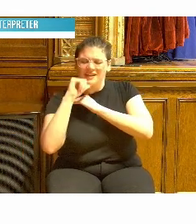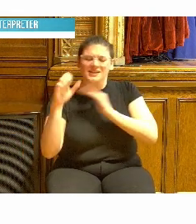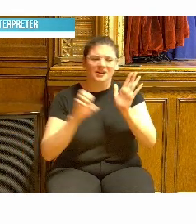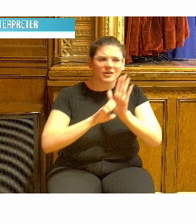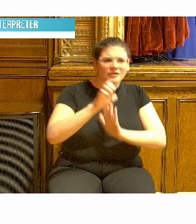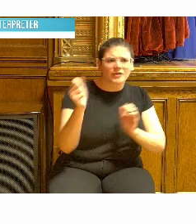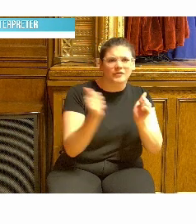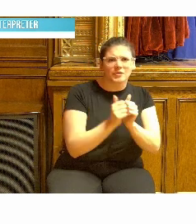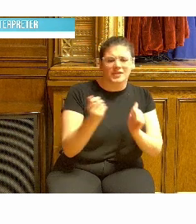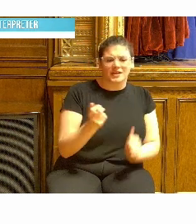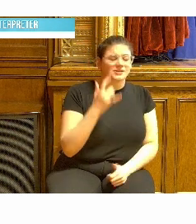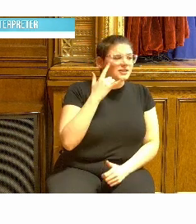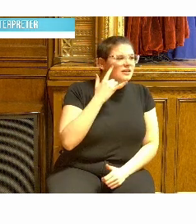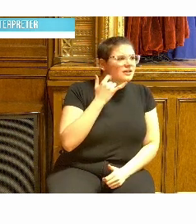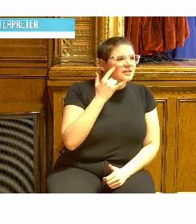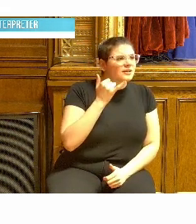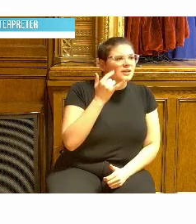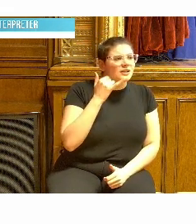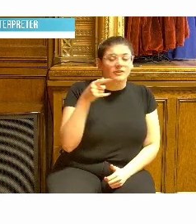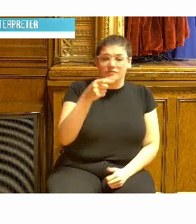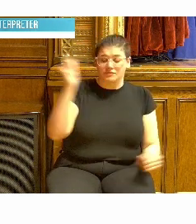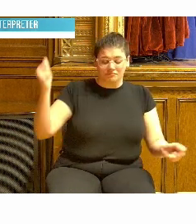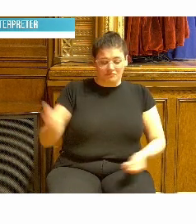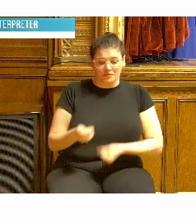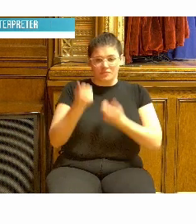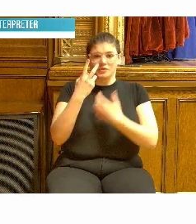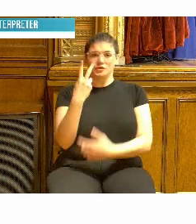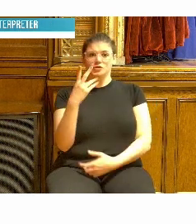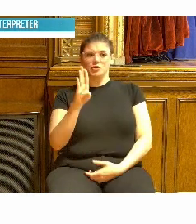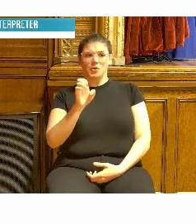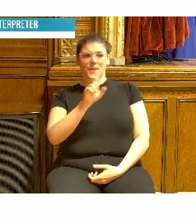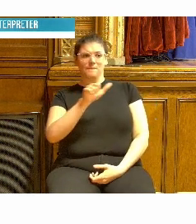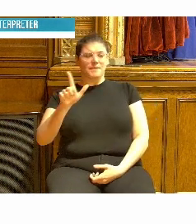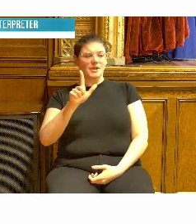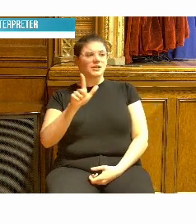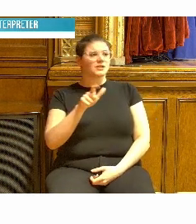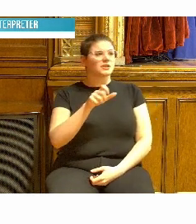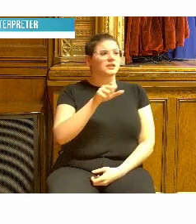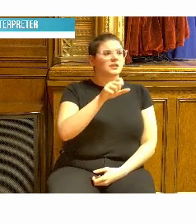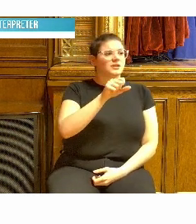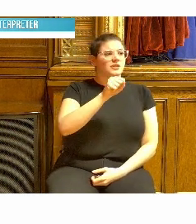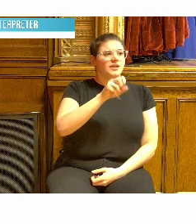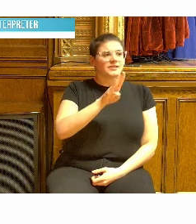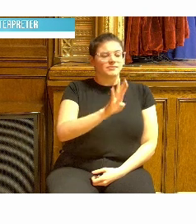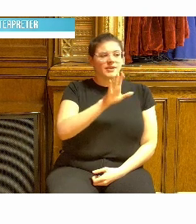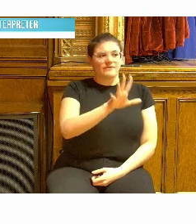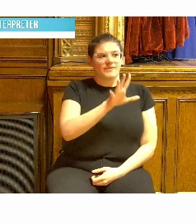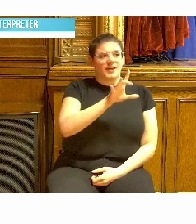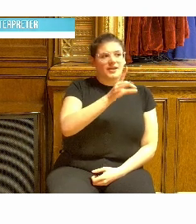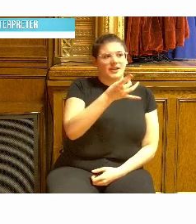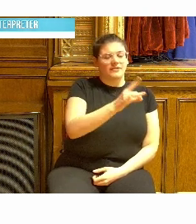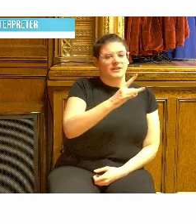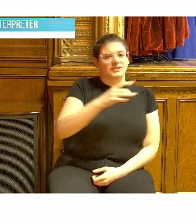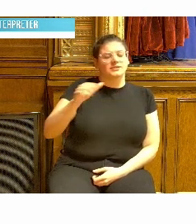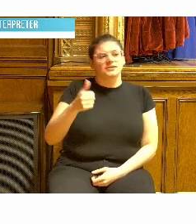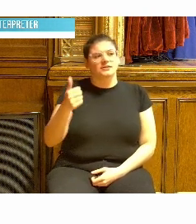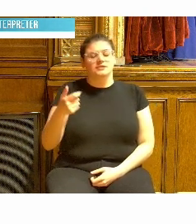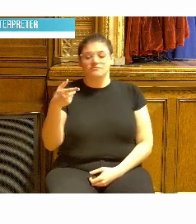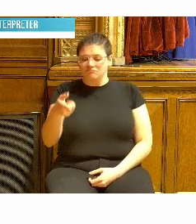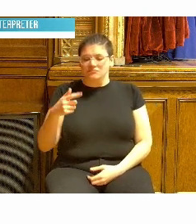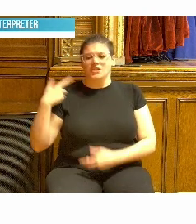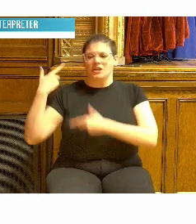country? California has proposed 2 bills, AB 1315, SB 518. Both of them are